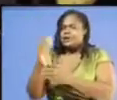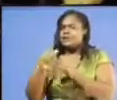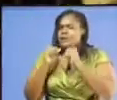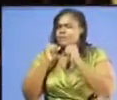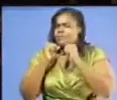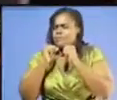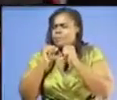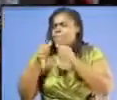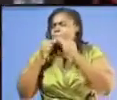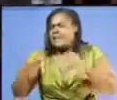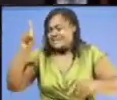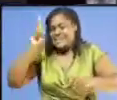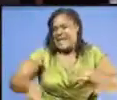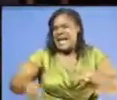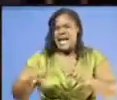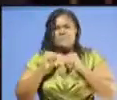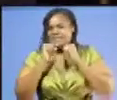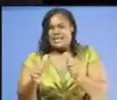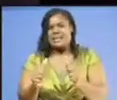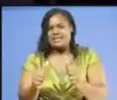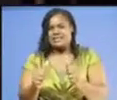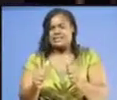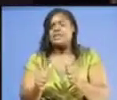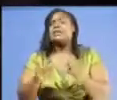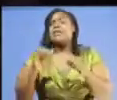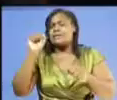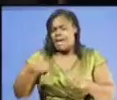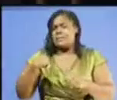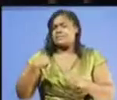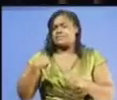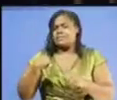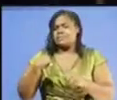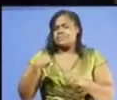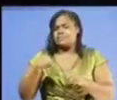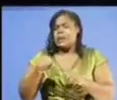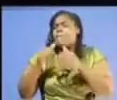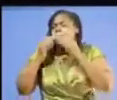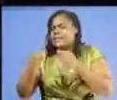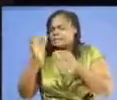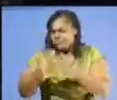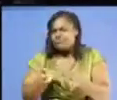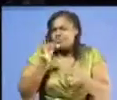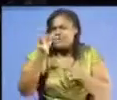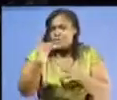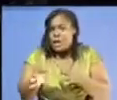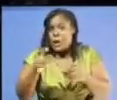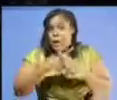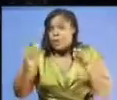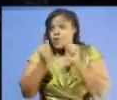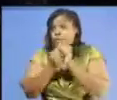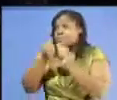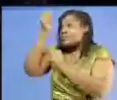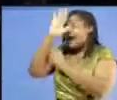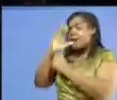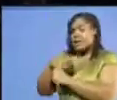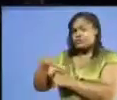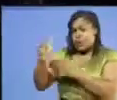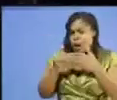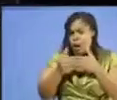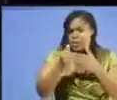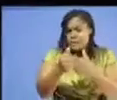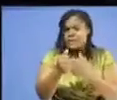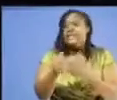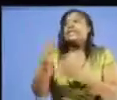going to say it again. I said your blessing may be delayed, but if the Lord is your God, he has chosen you for